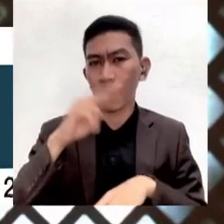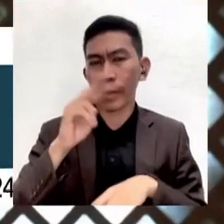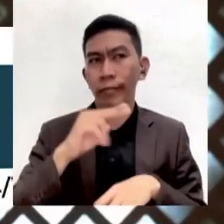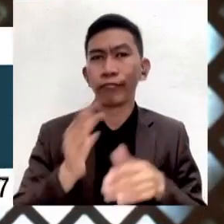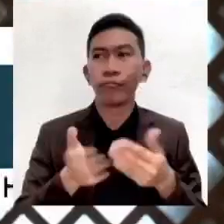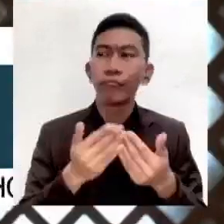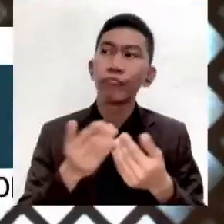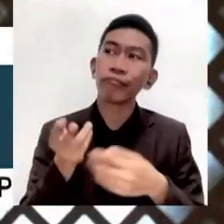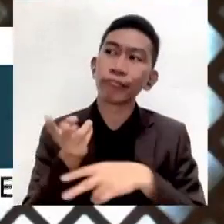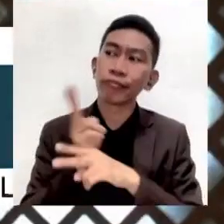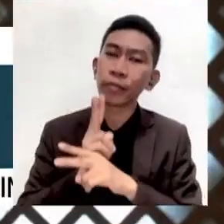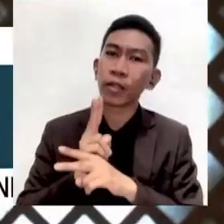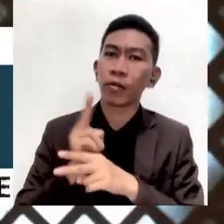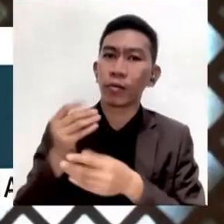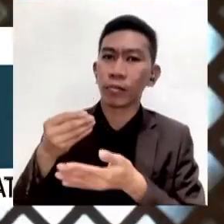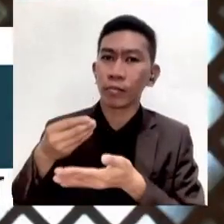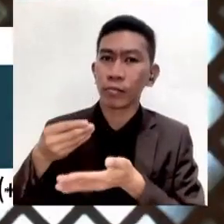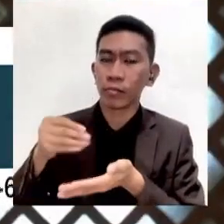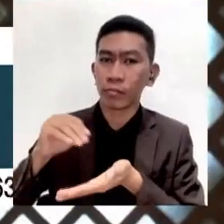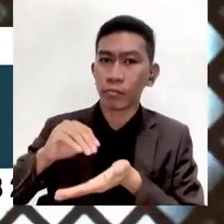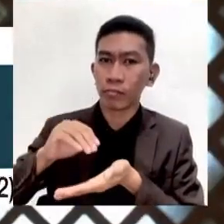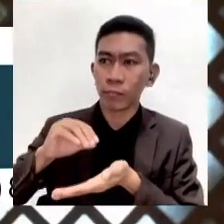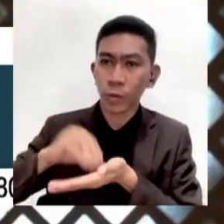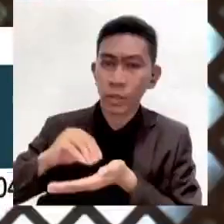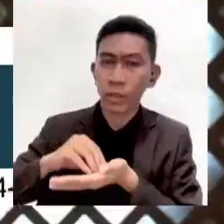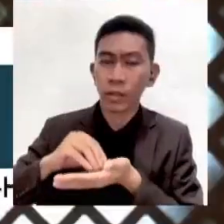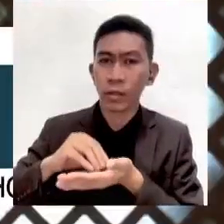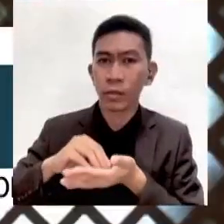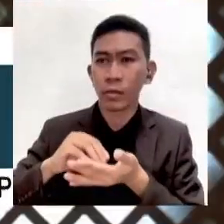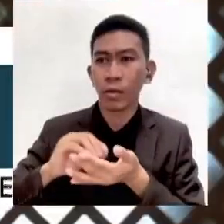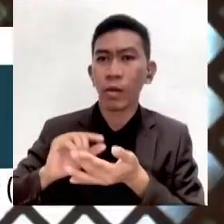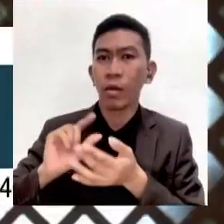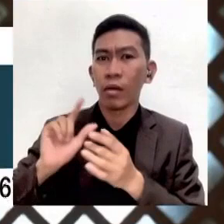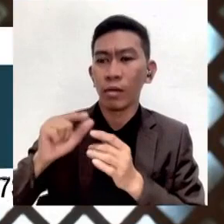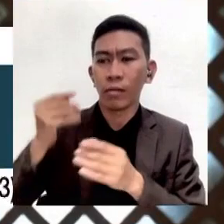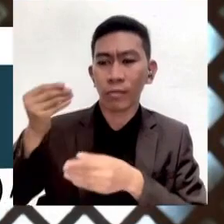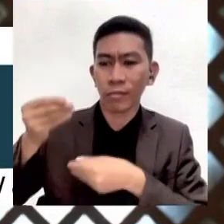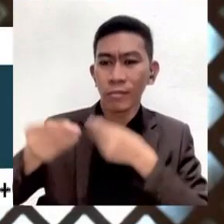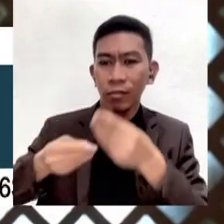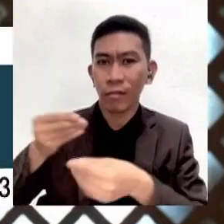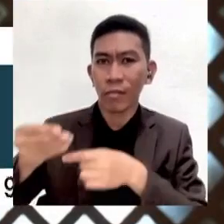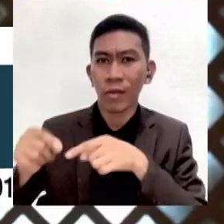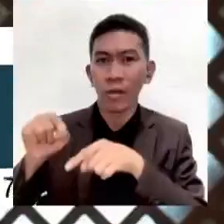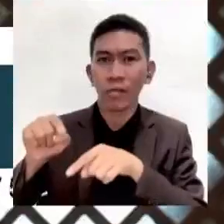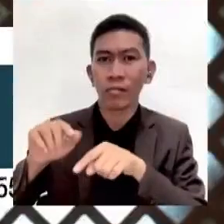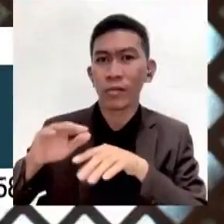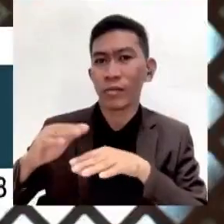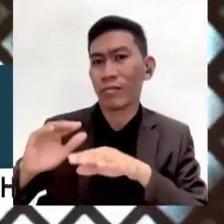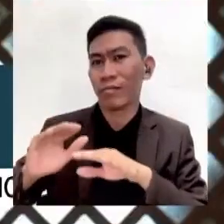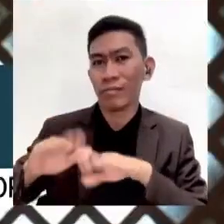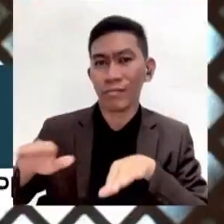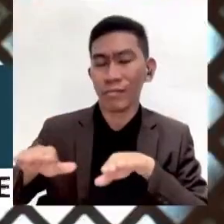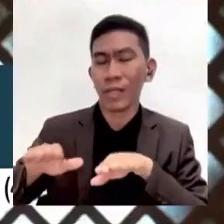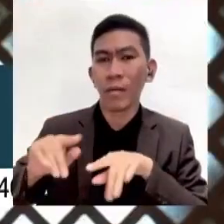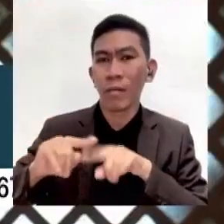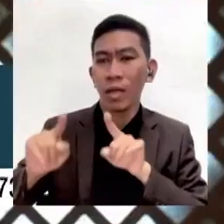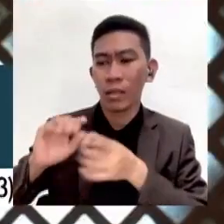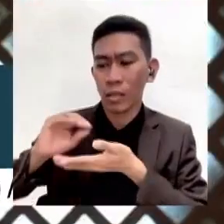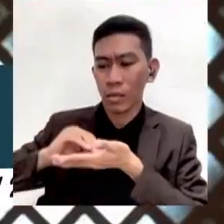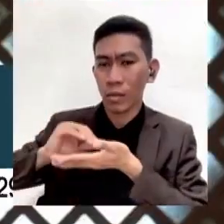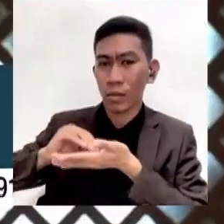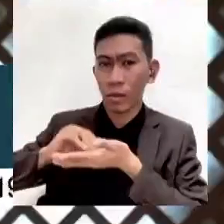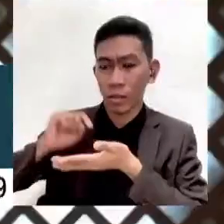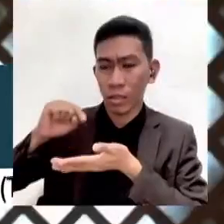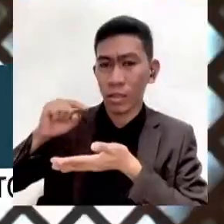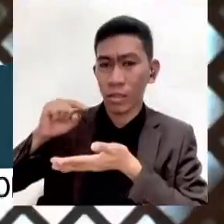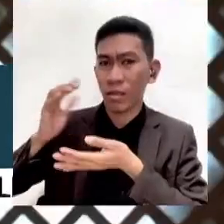our children pick today's tab up tomorrow. But debt is not the kind of inheritance that we want to leave those